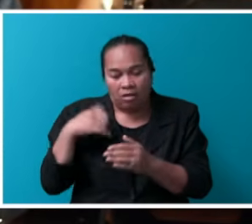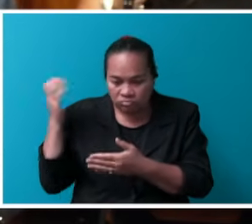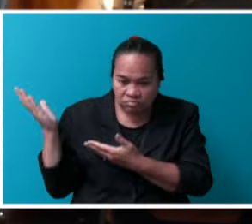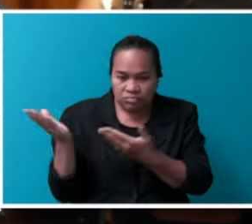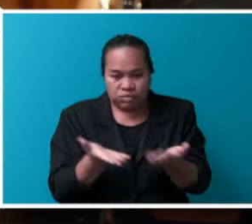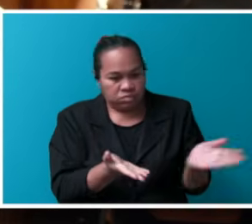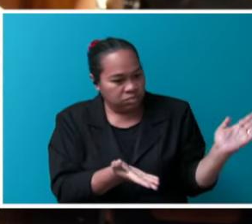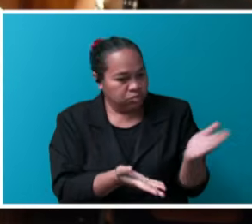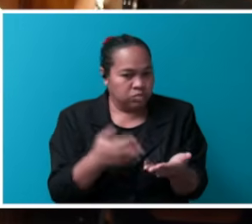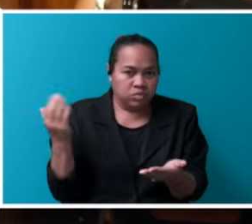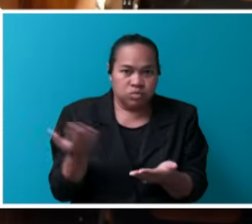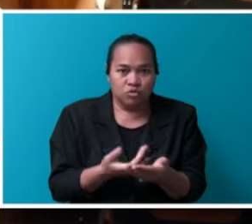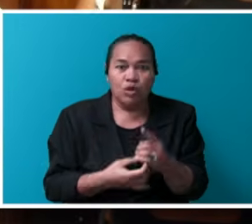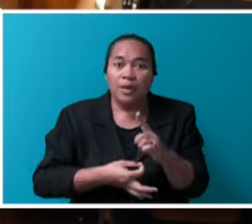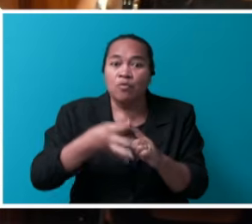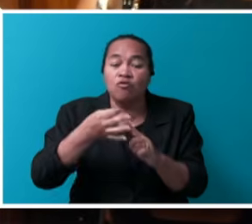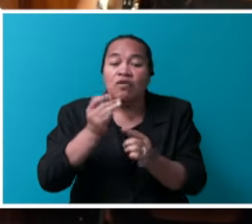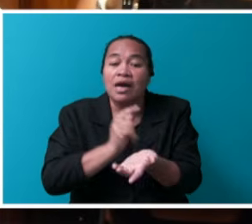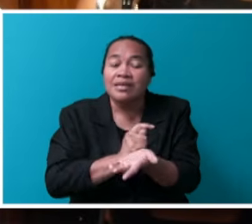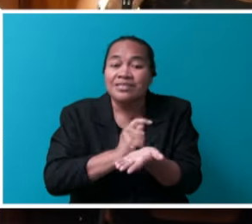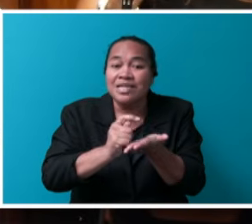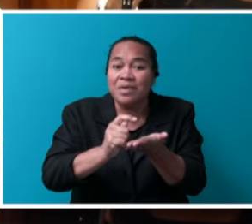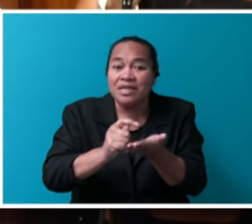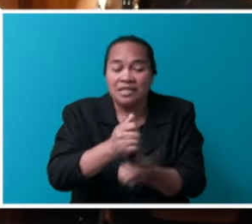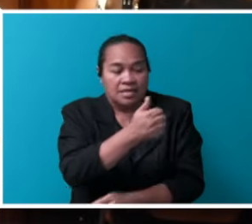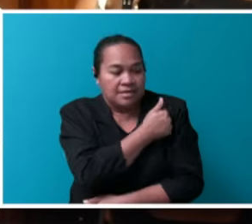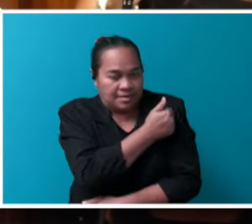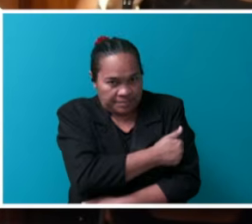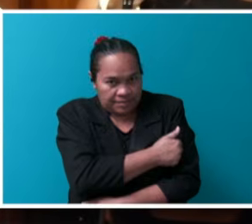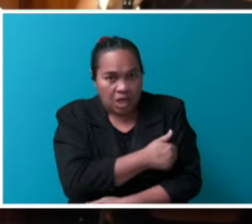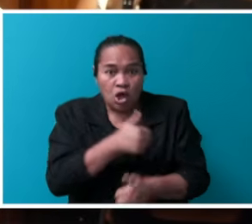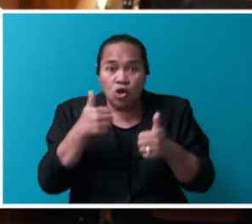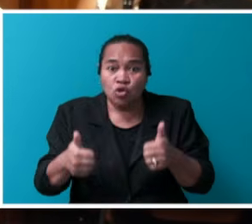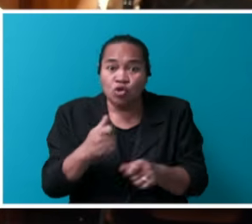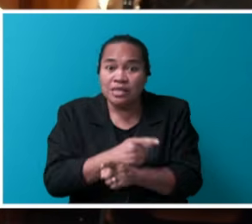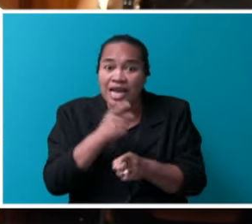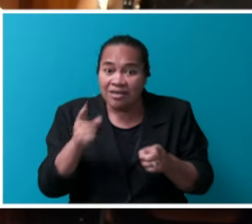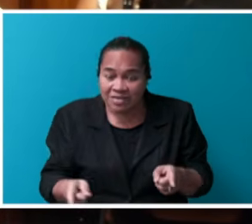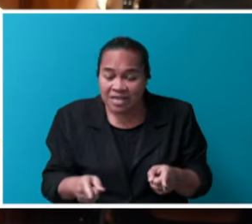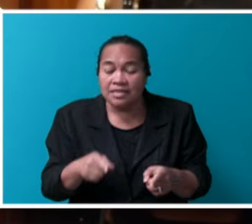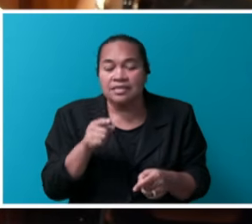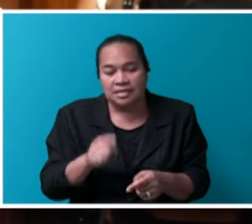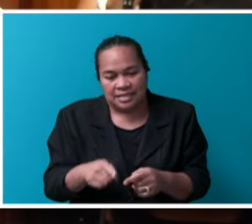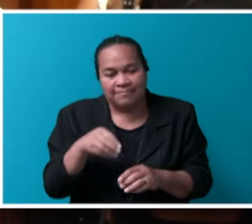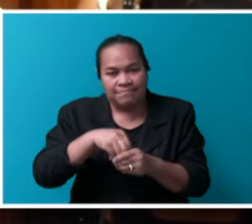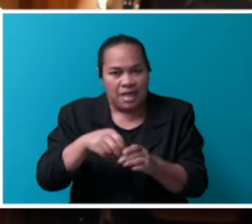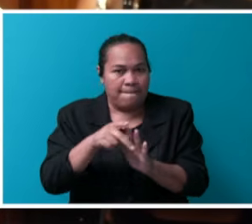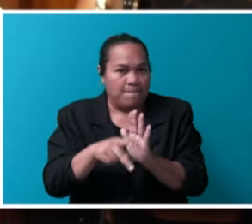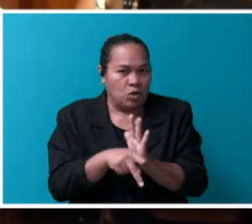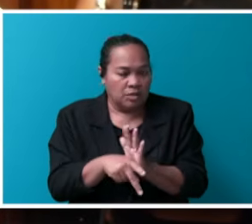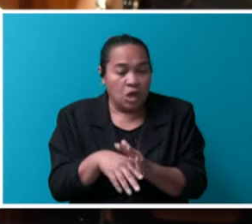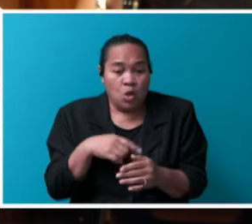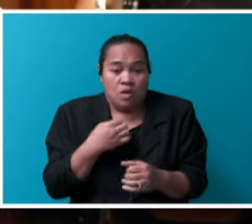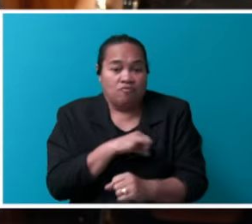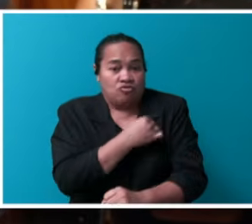this Parliament to improve transparency, accountability, good governance in public administration and politics. We have strengthened our